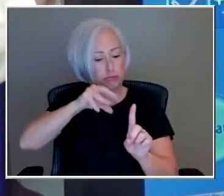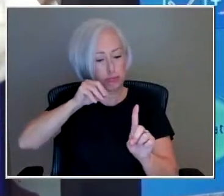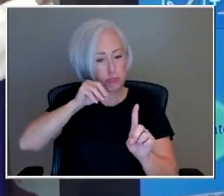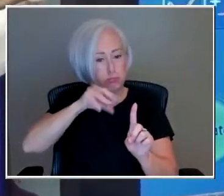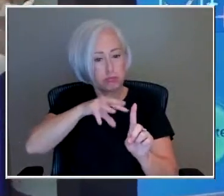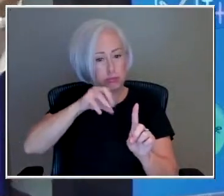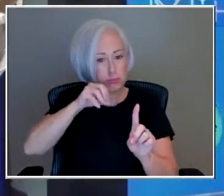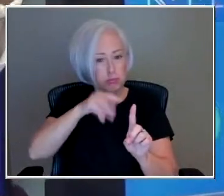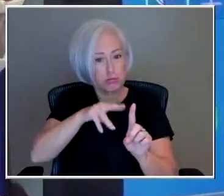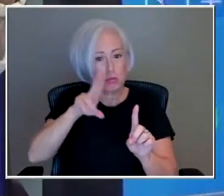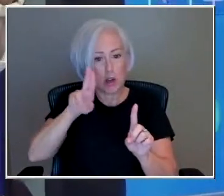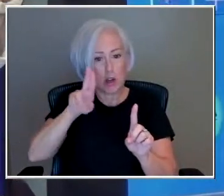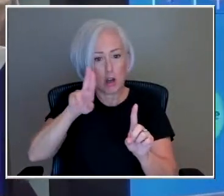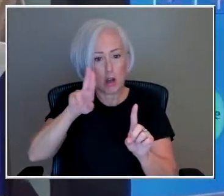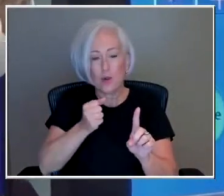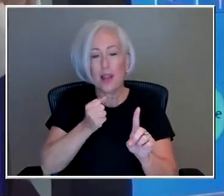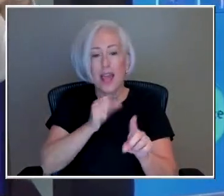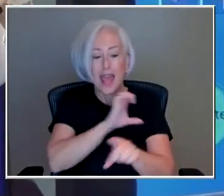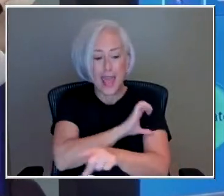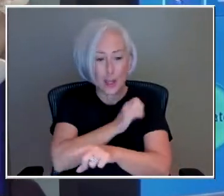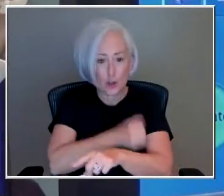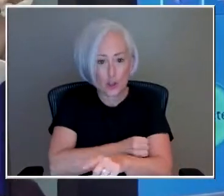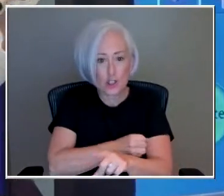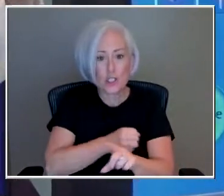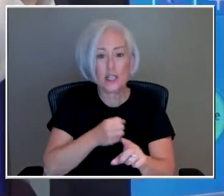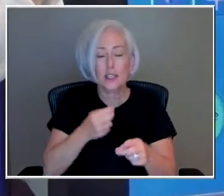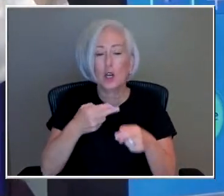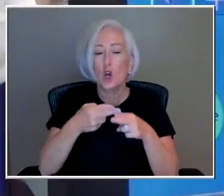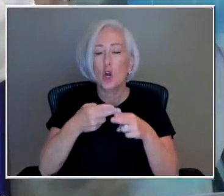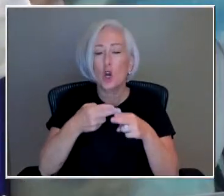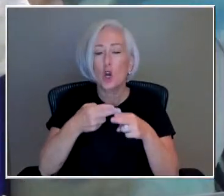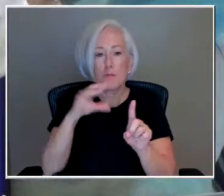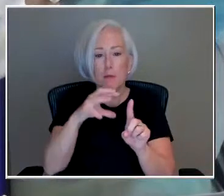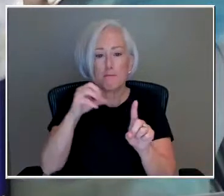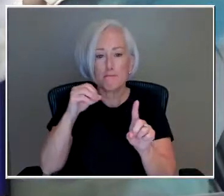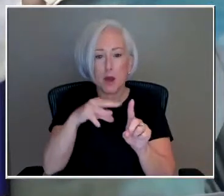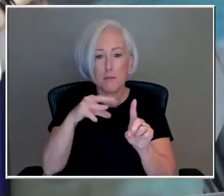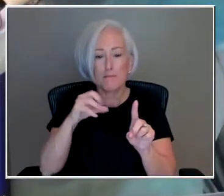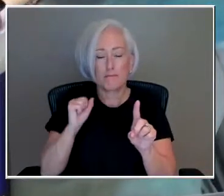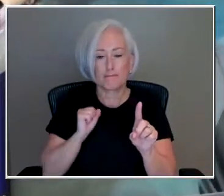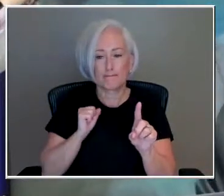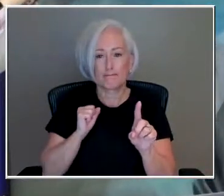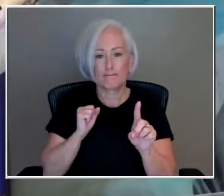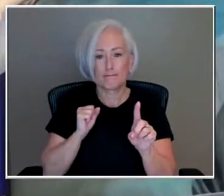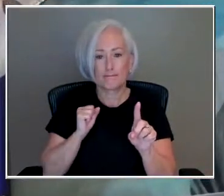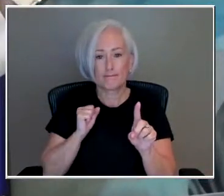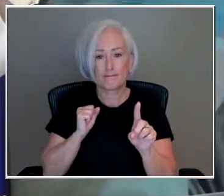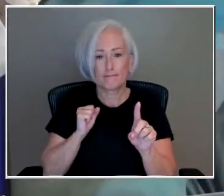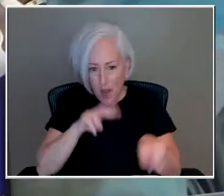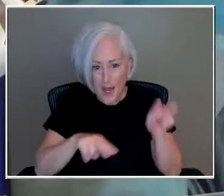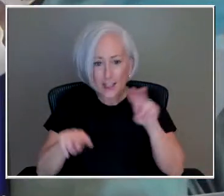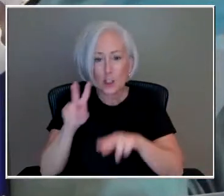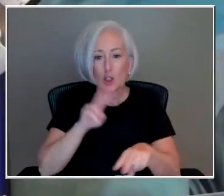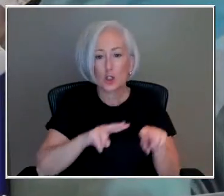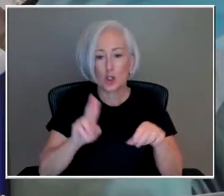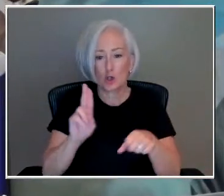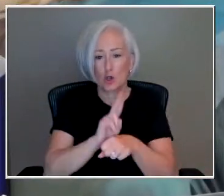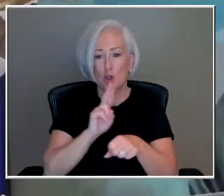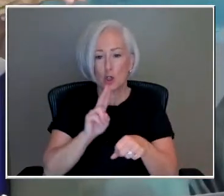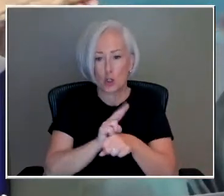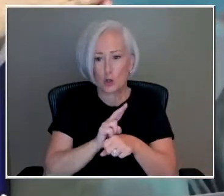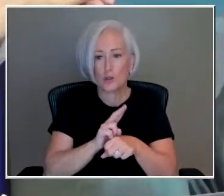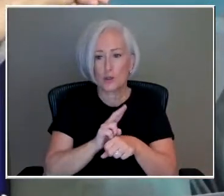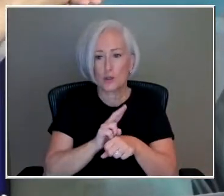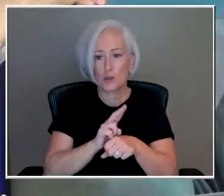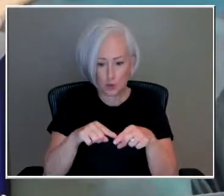brain. That's done in short bursts, lasting seconds long. We monitor using the MRI scanner at the same time